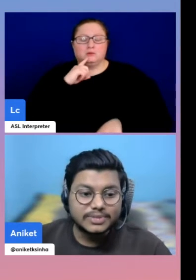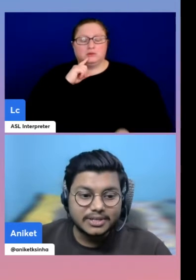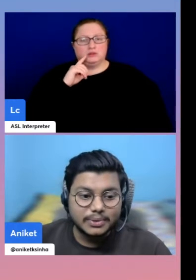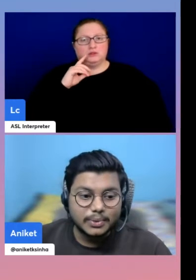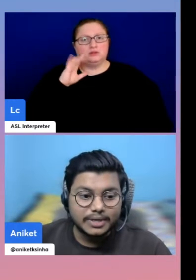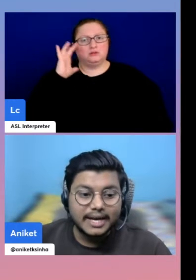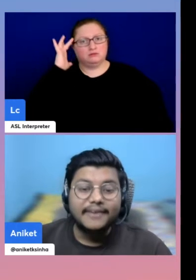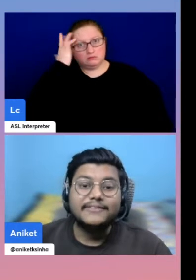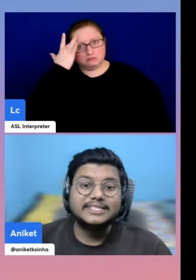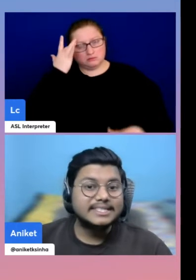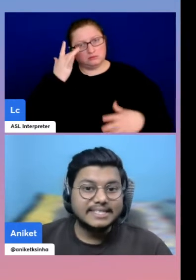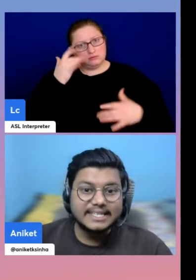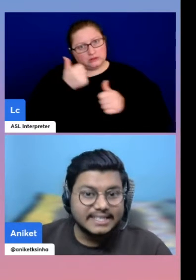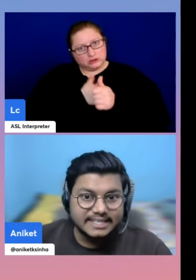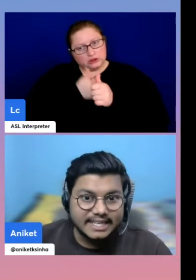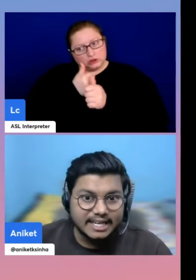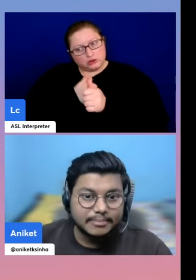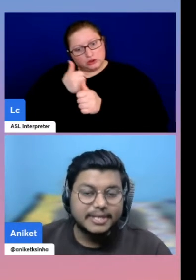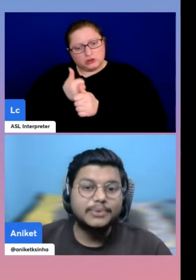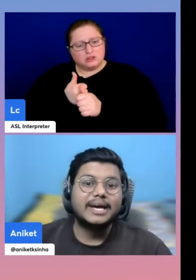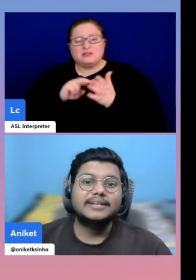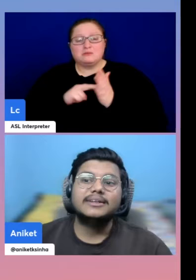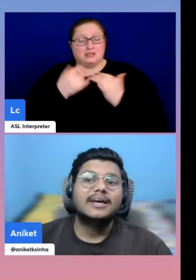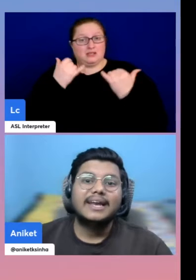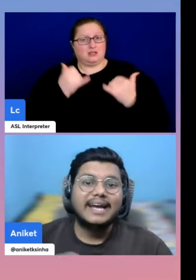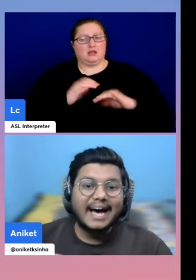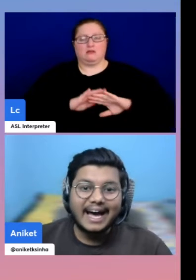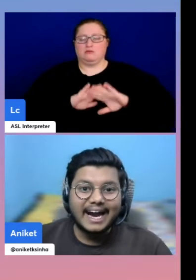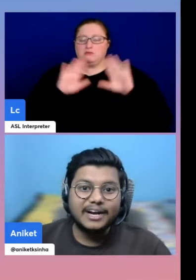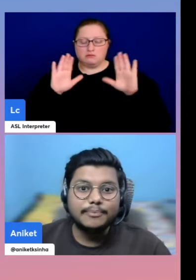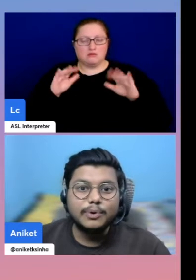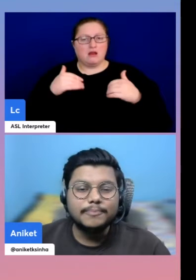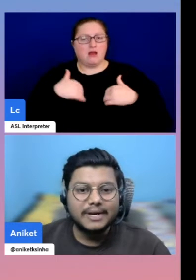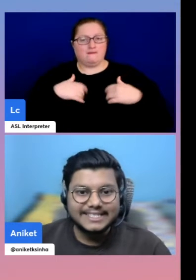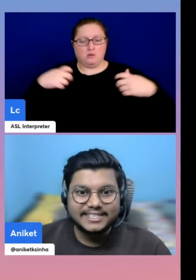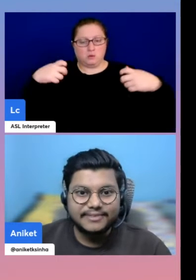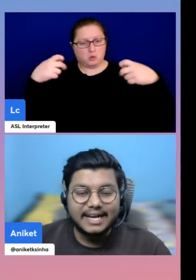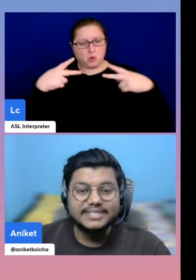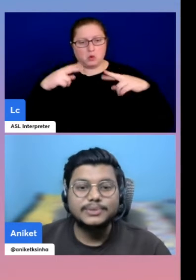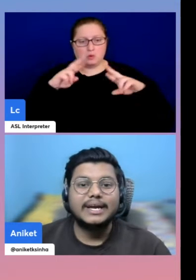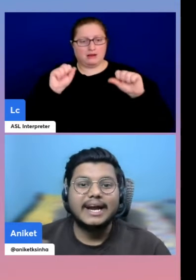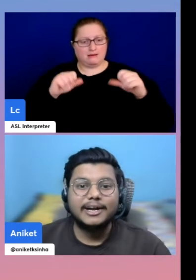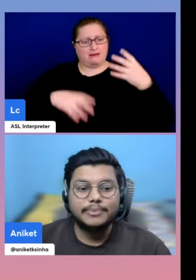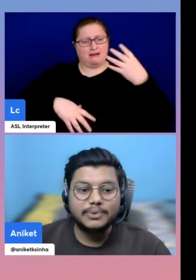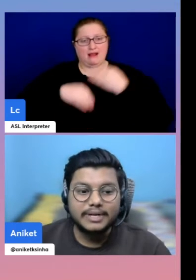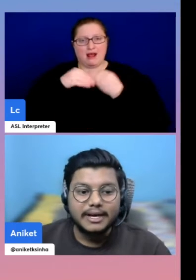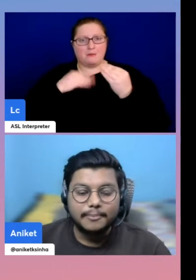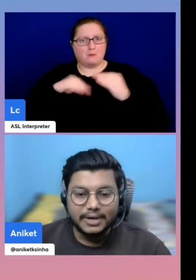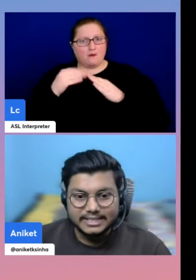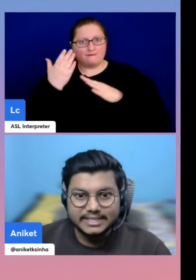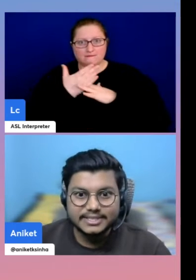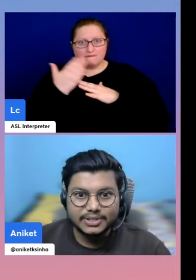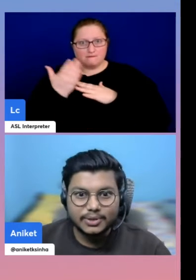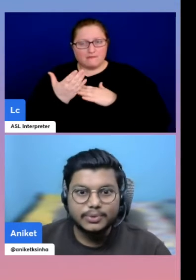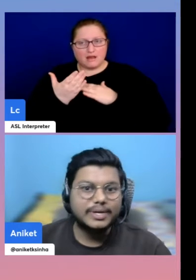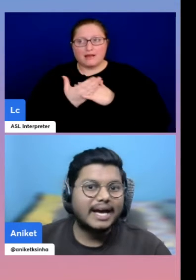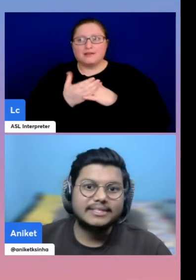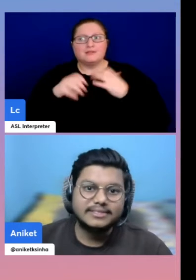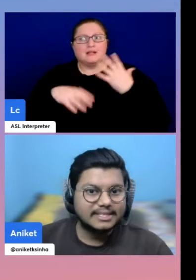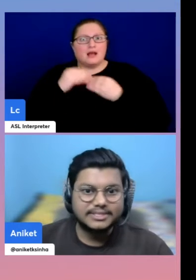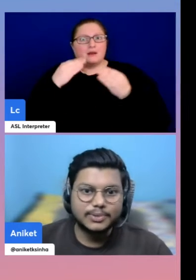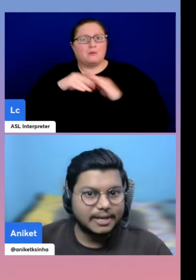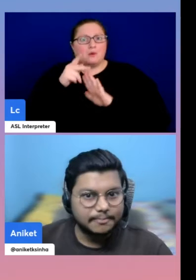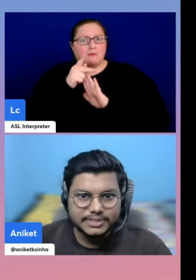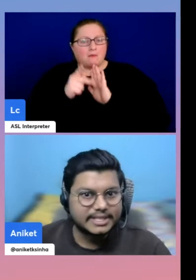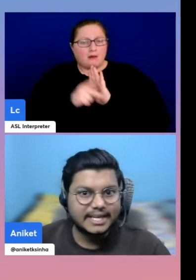you are using a code which is easily scalable. You can like add more policy files, you can add more policies in your code,